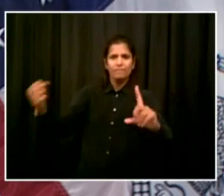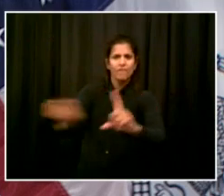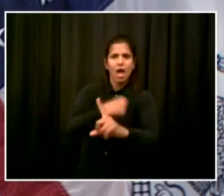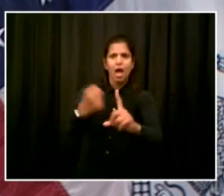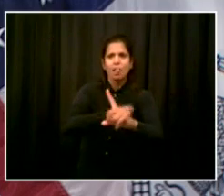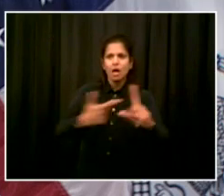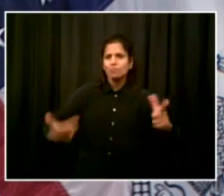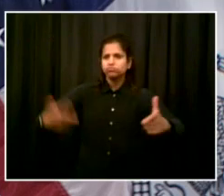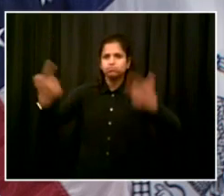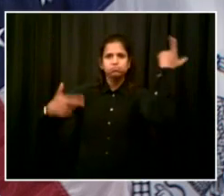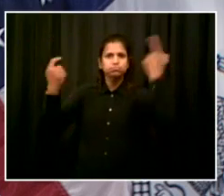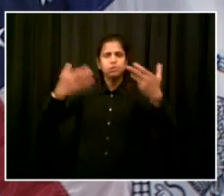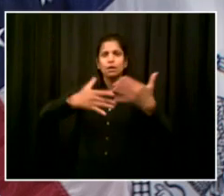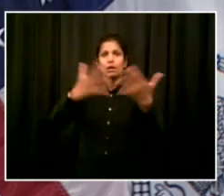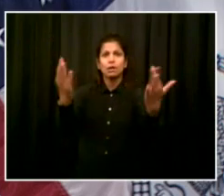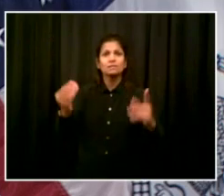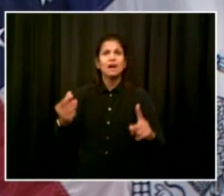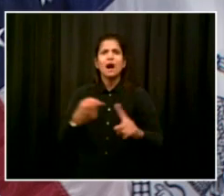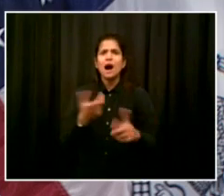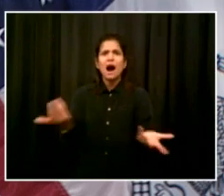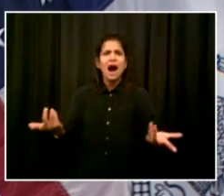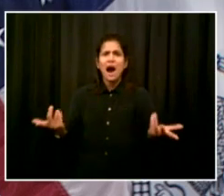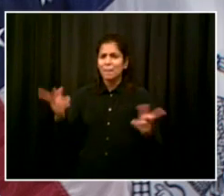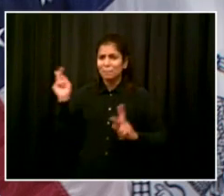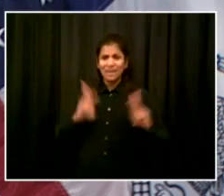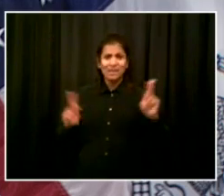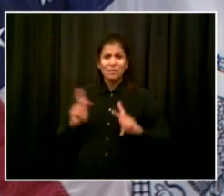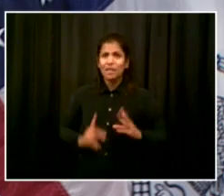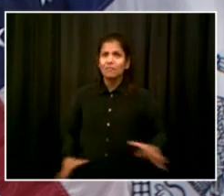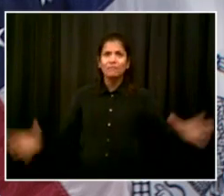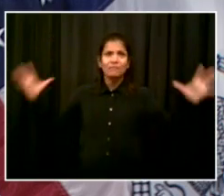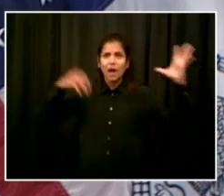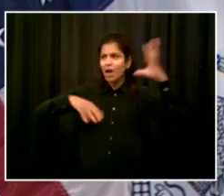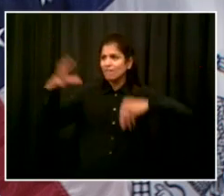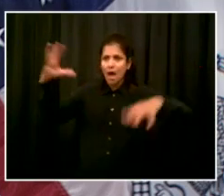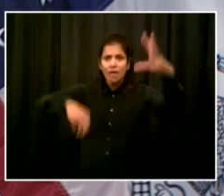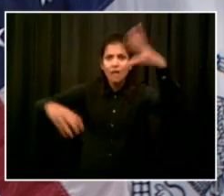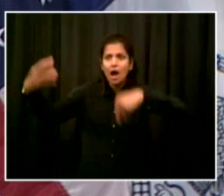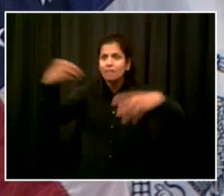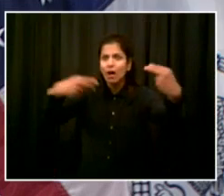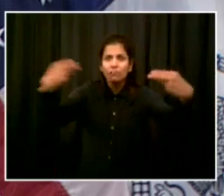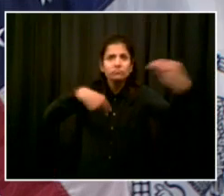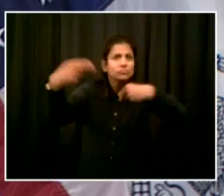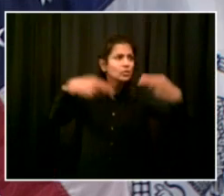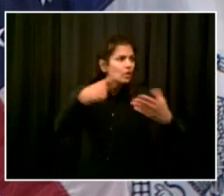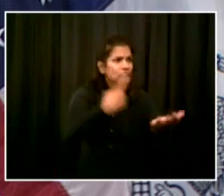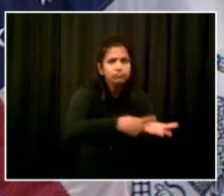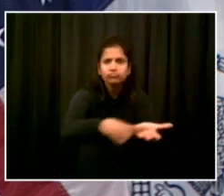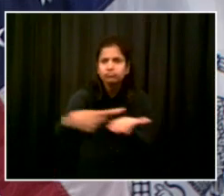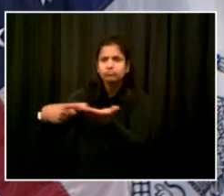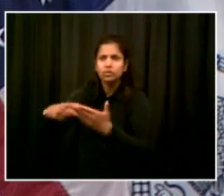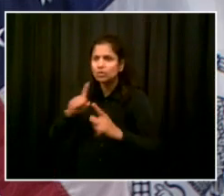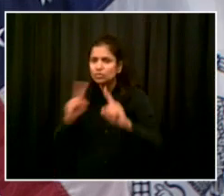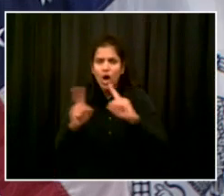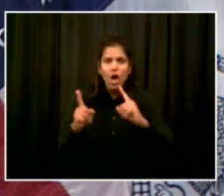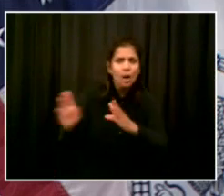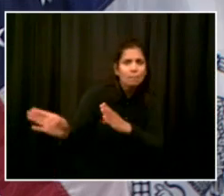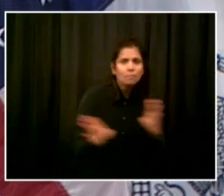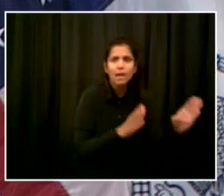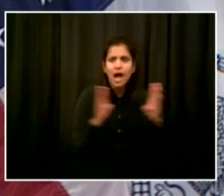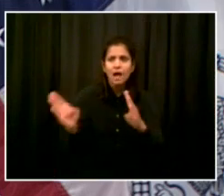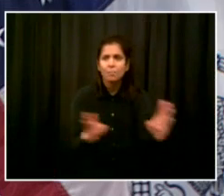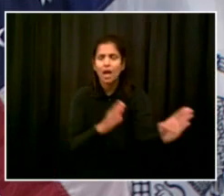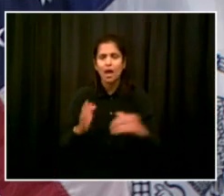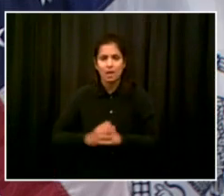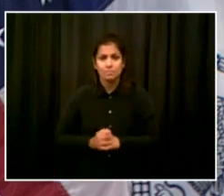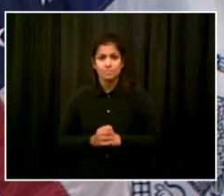bring those indictments. We need the court system to function. We need to start moving this again. And look, this is a city that is coming back in so many